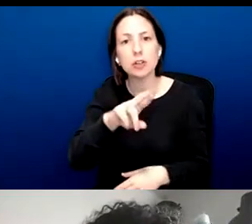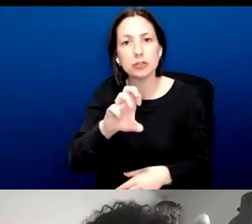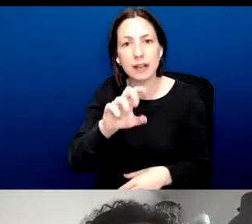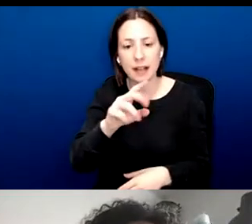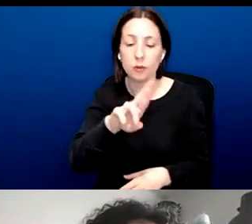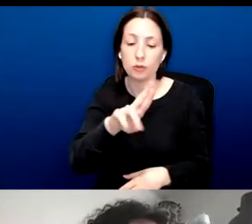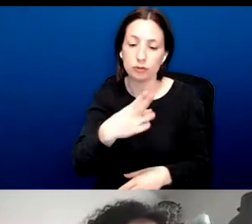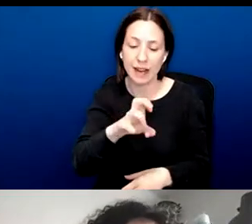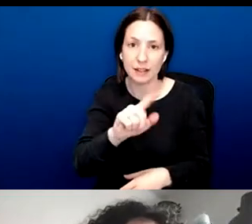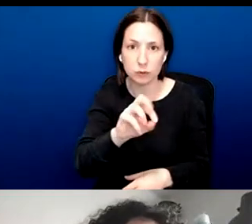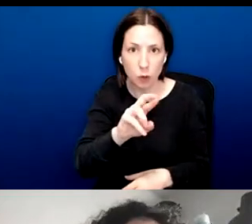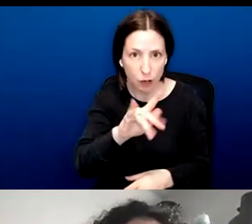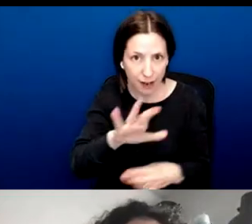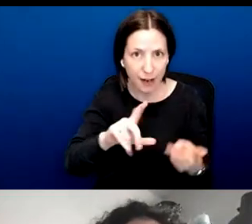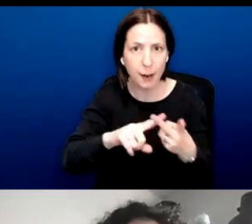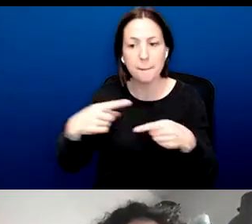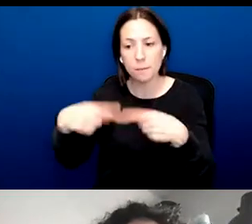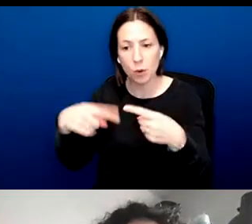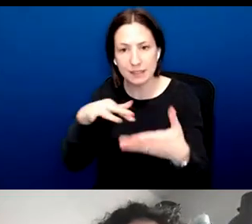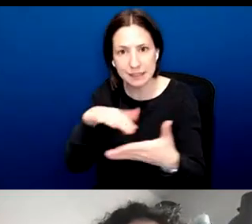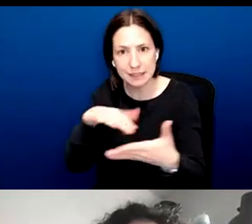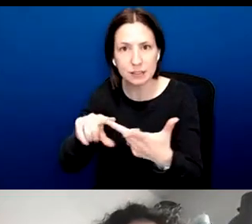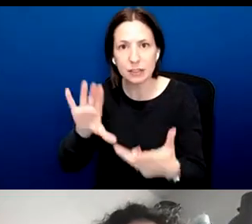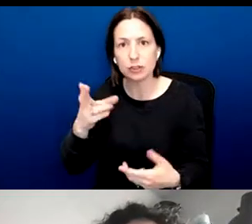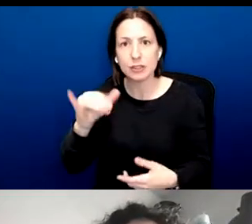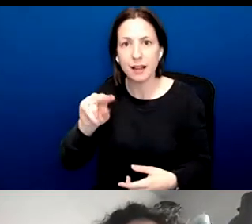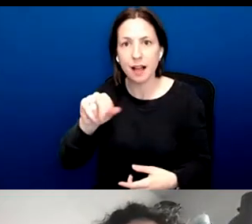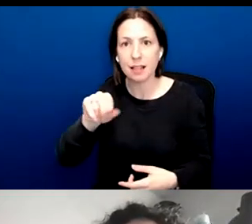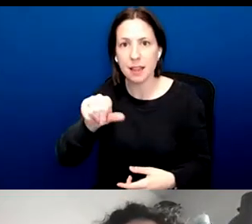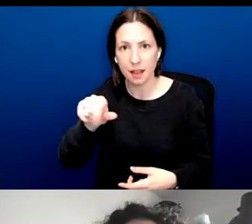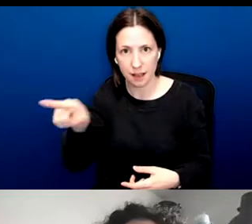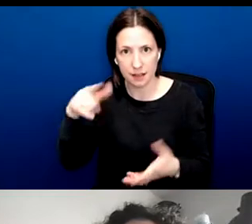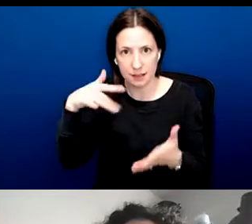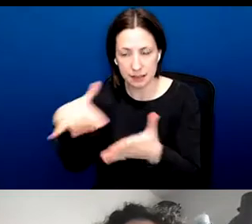feminisms. So for Sarah and me,